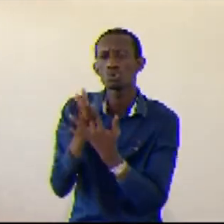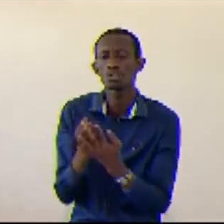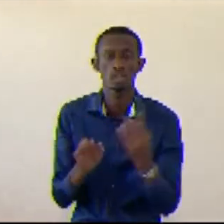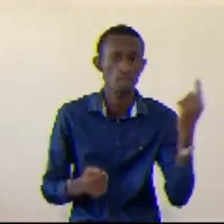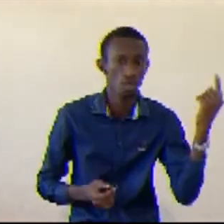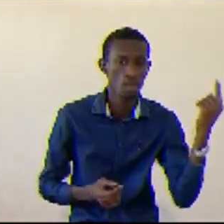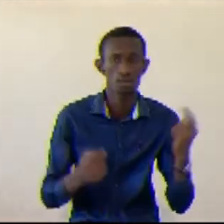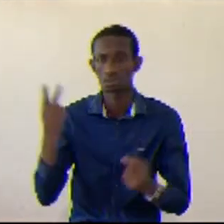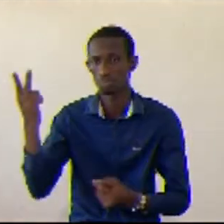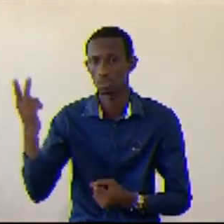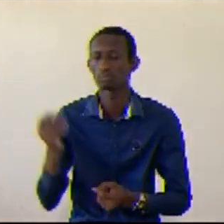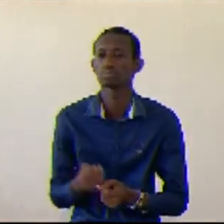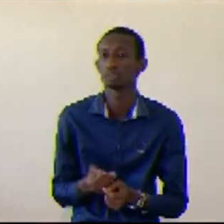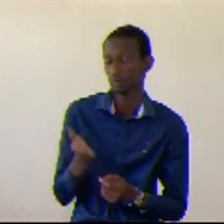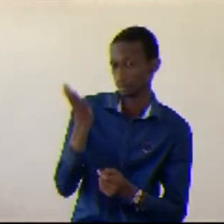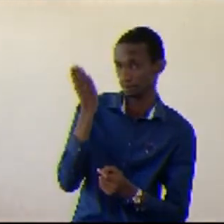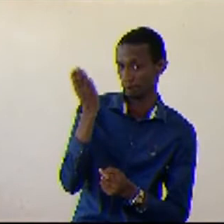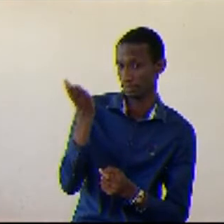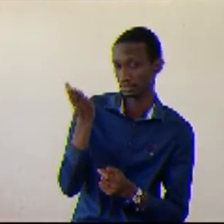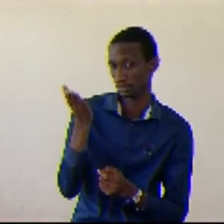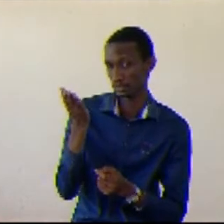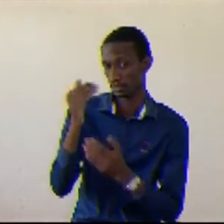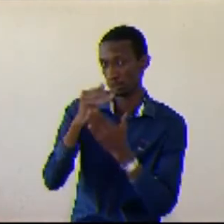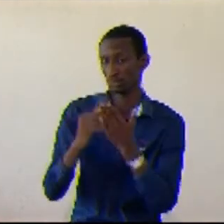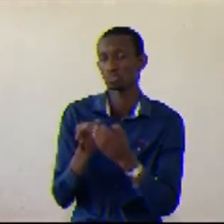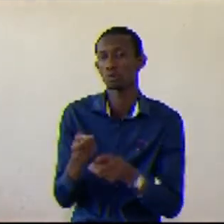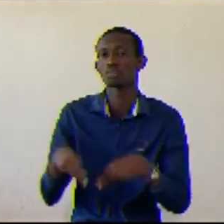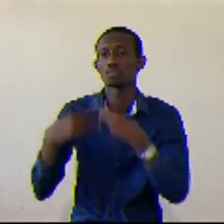So this tangent, let me call it L1.